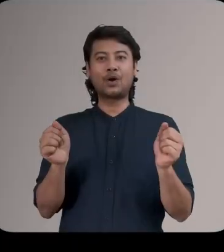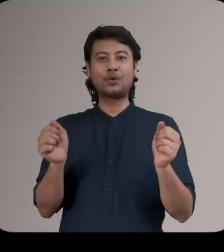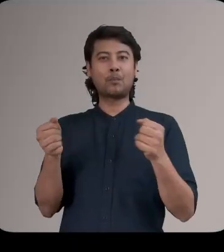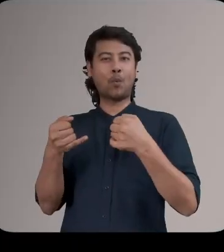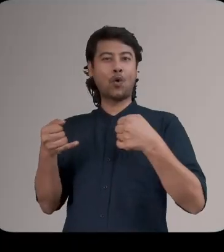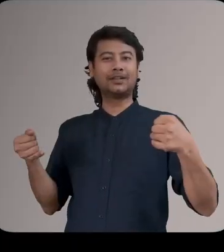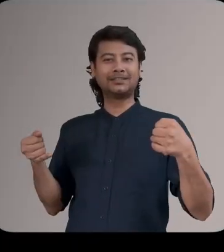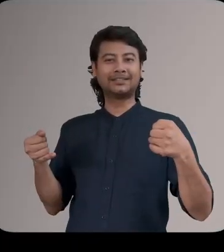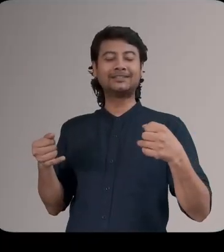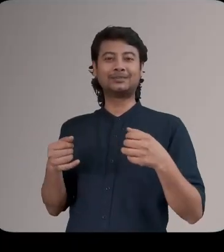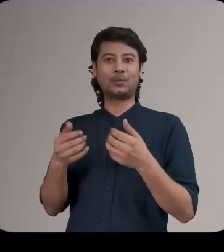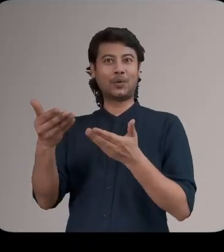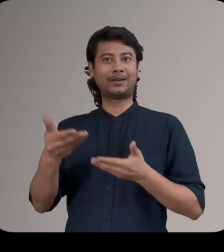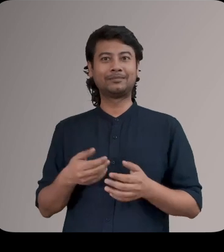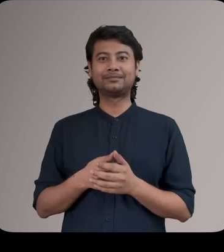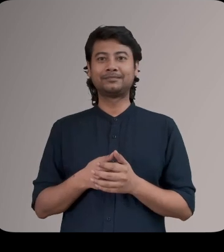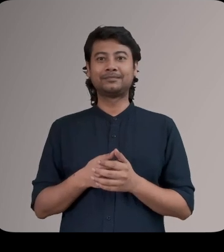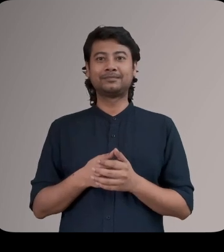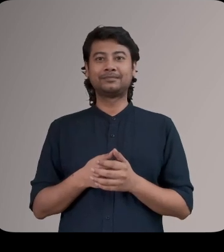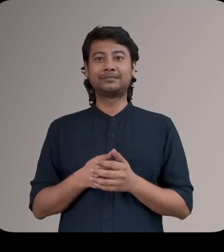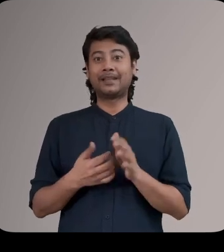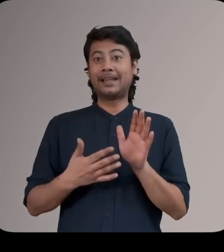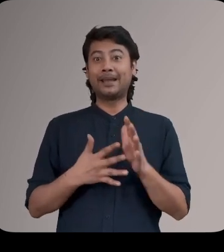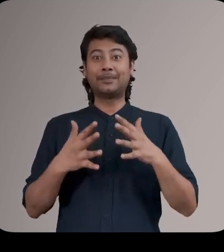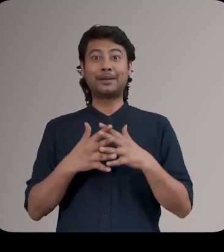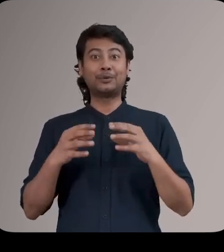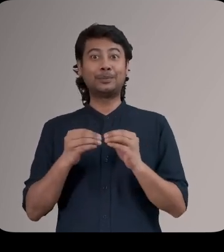Welcome to Museums Without Borders.